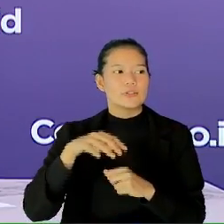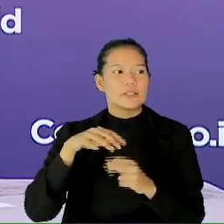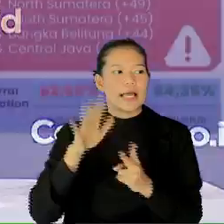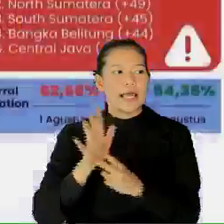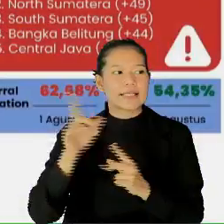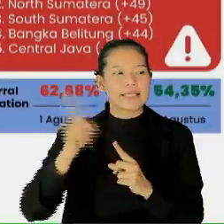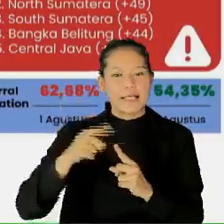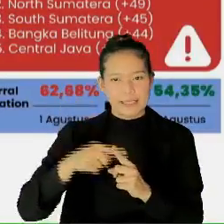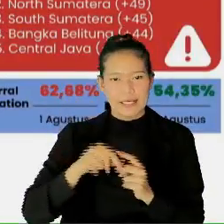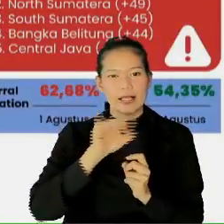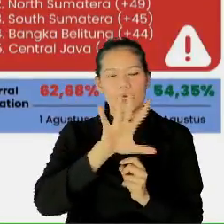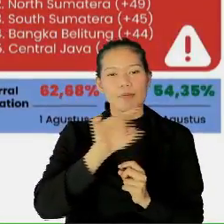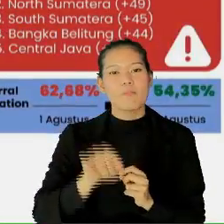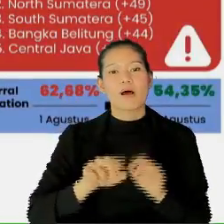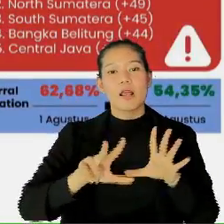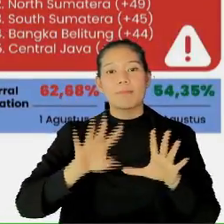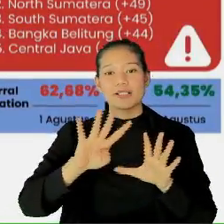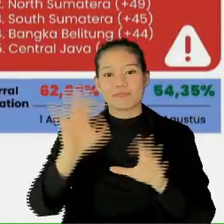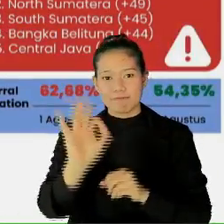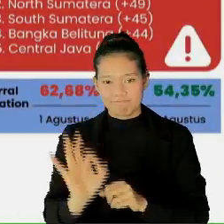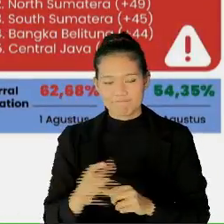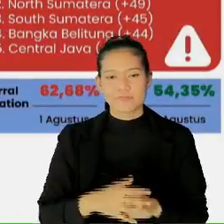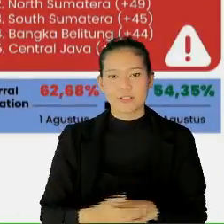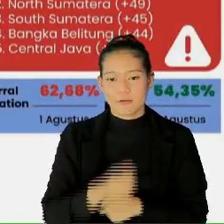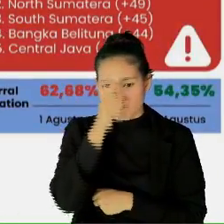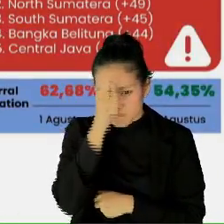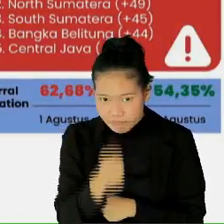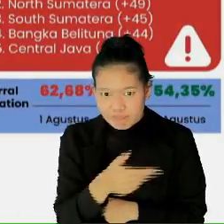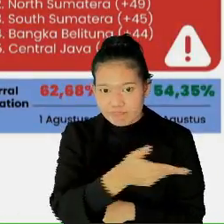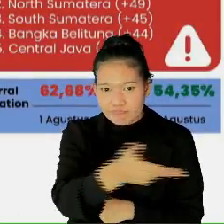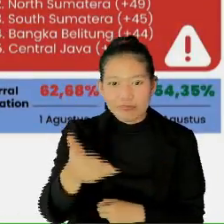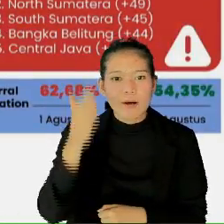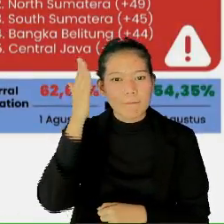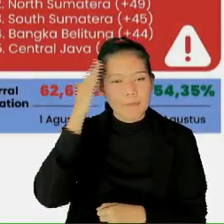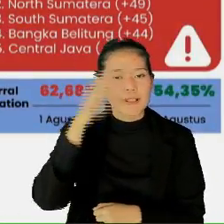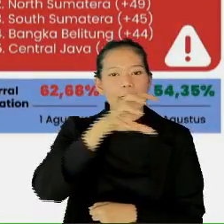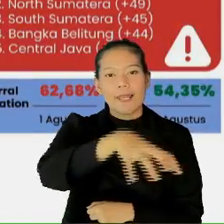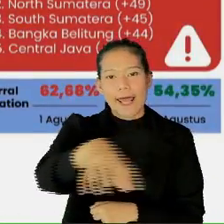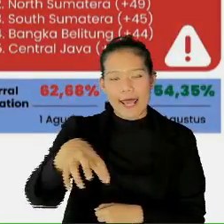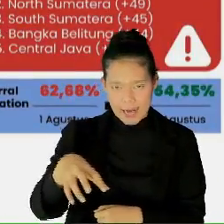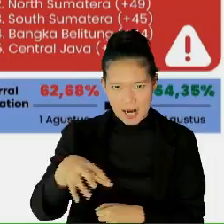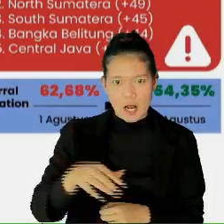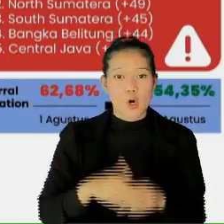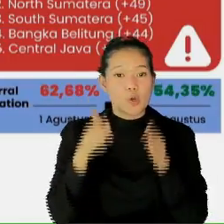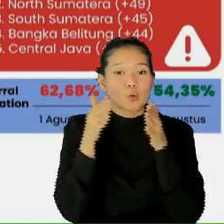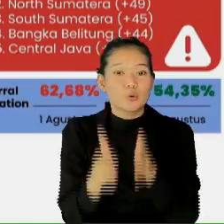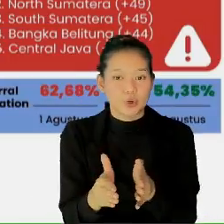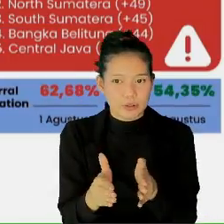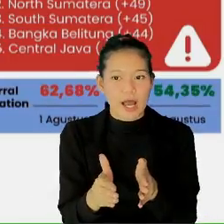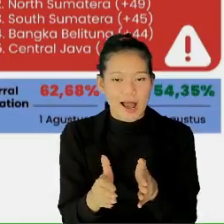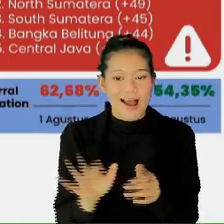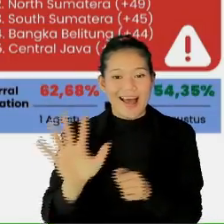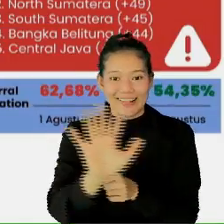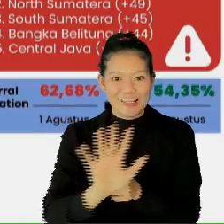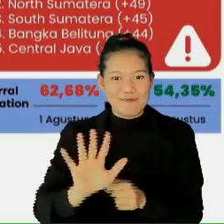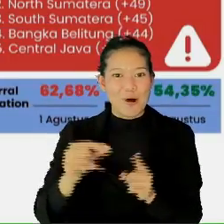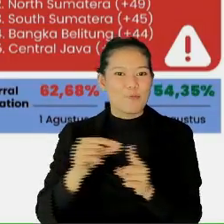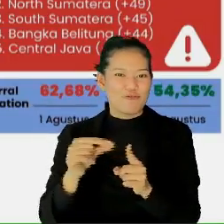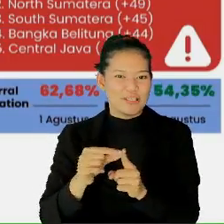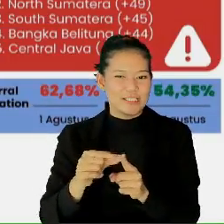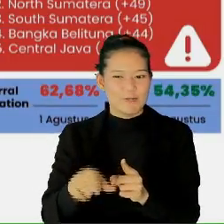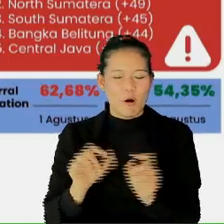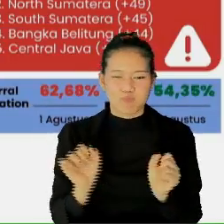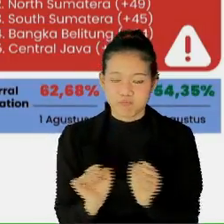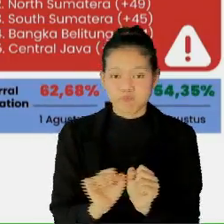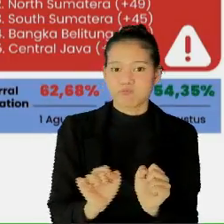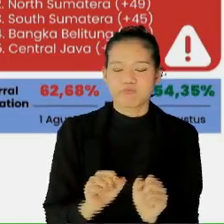5.89%. I also express my gratitude to all regional heads, especially from these 5 provinces, who are